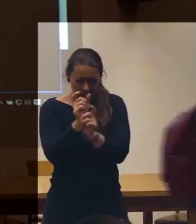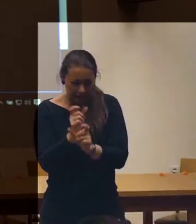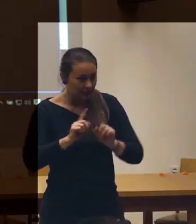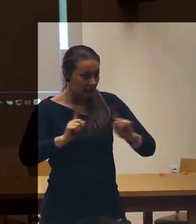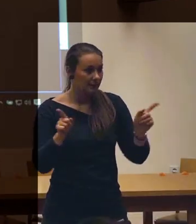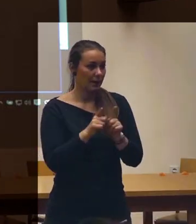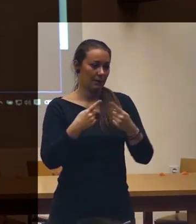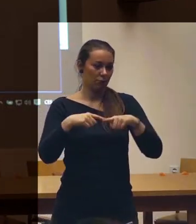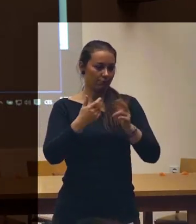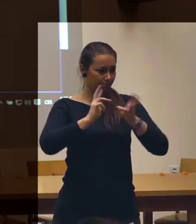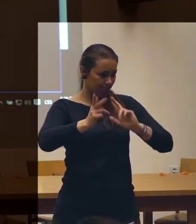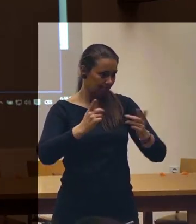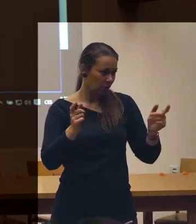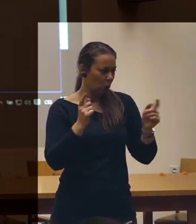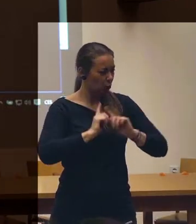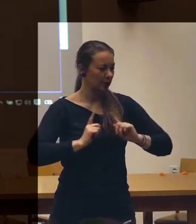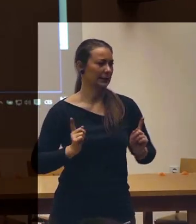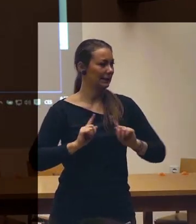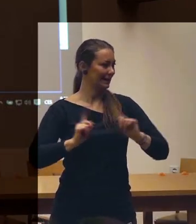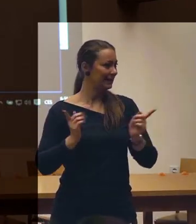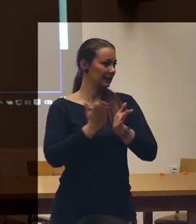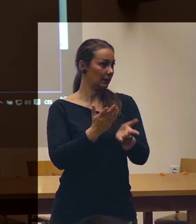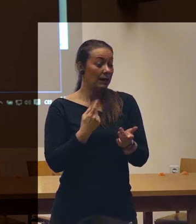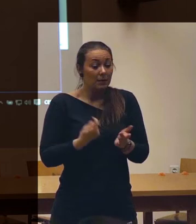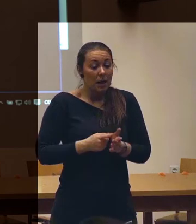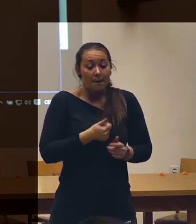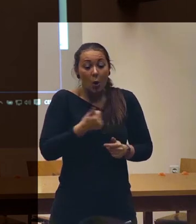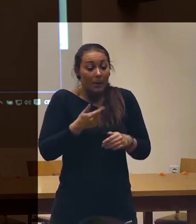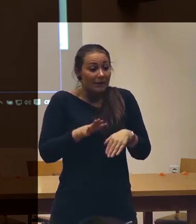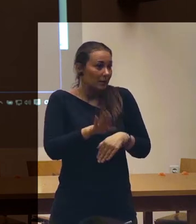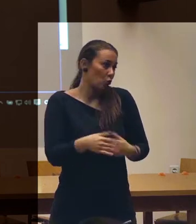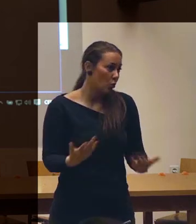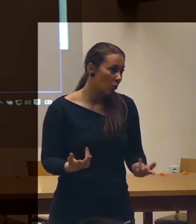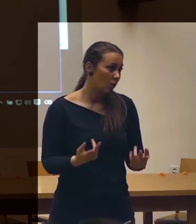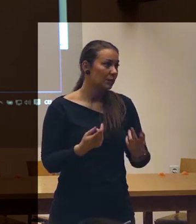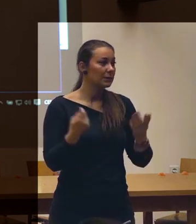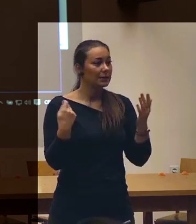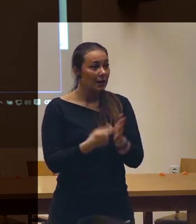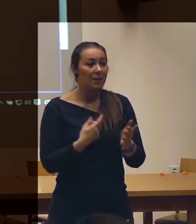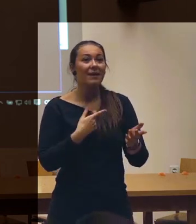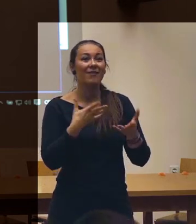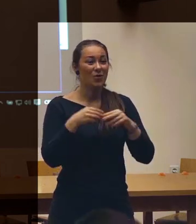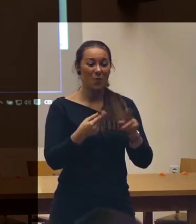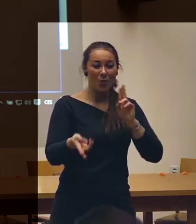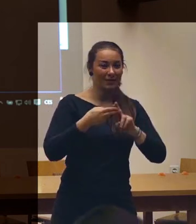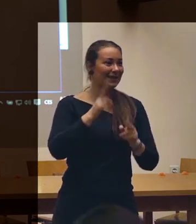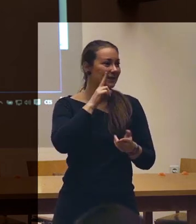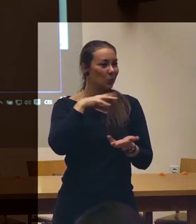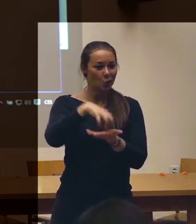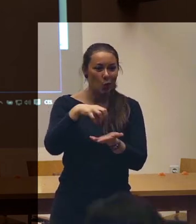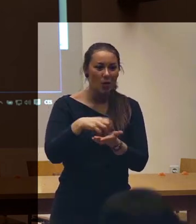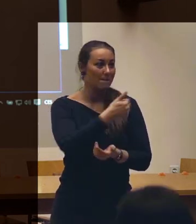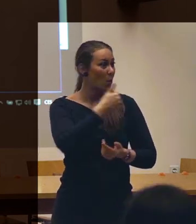we realized that it was the first ever critical discussion between deaf community to